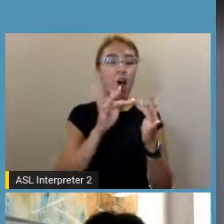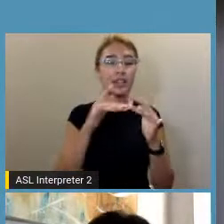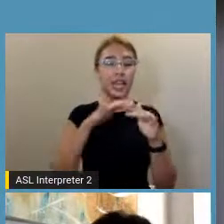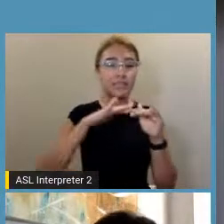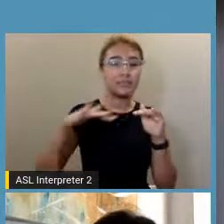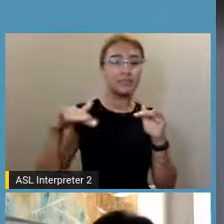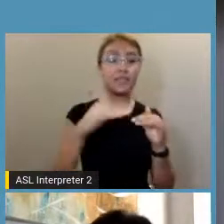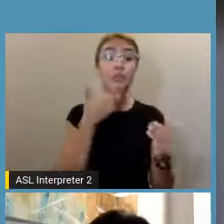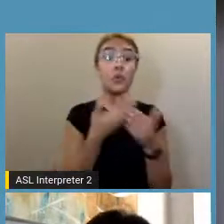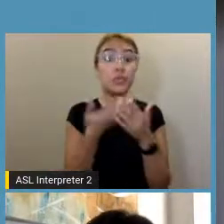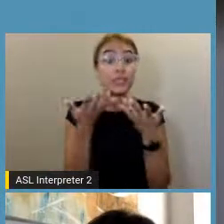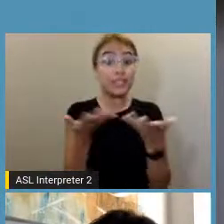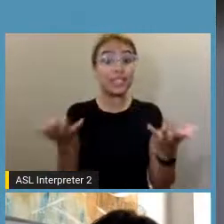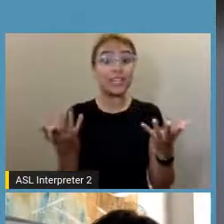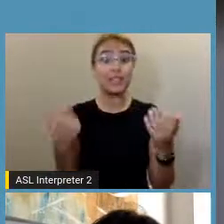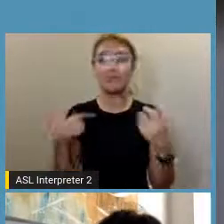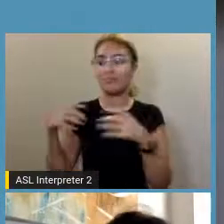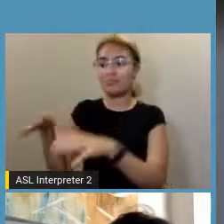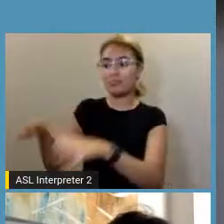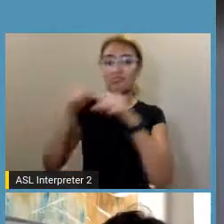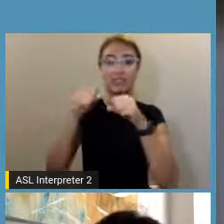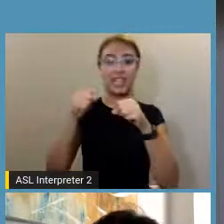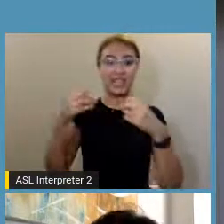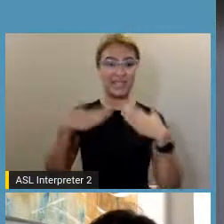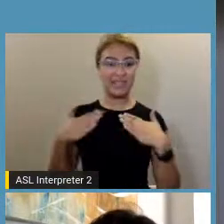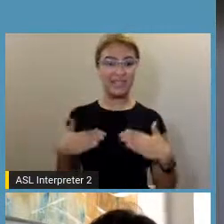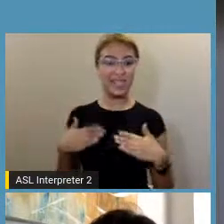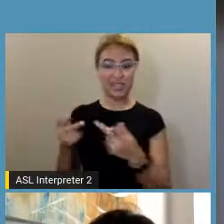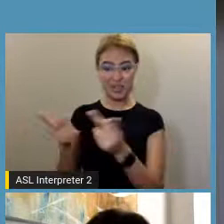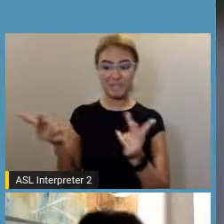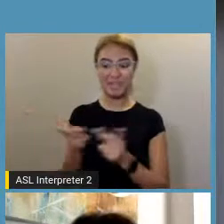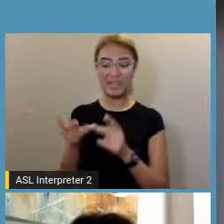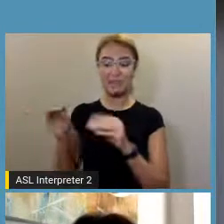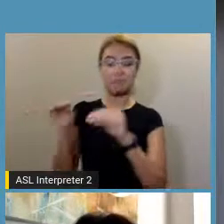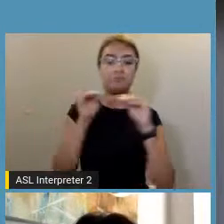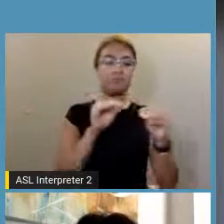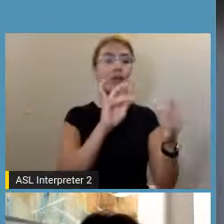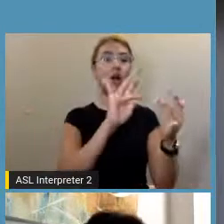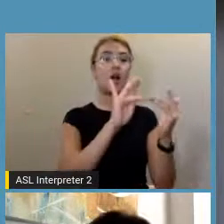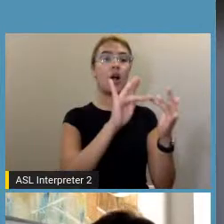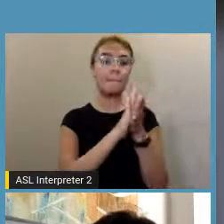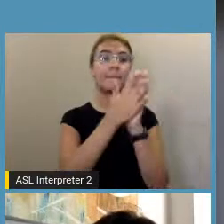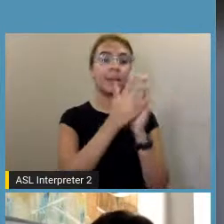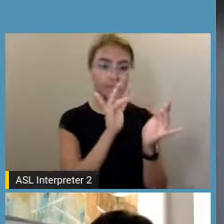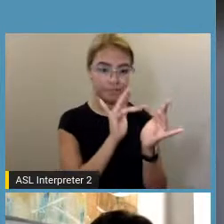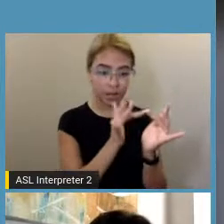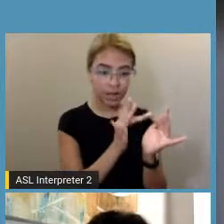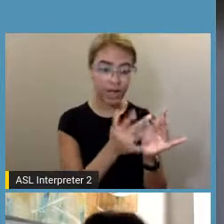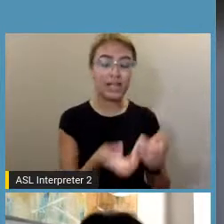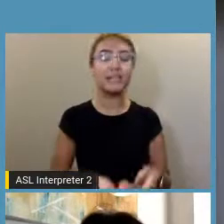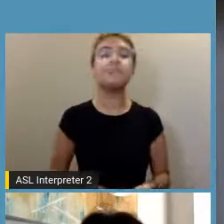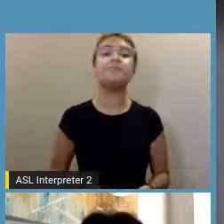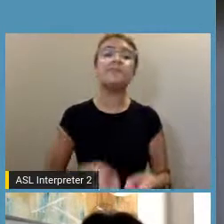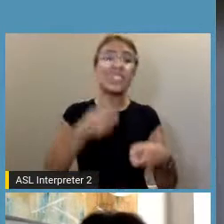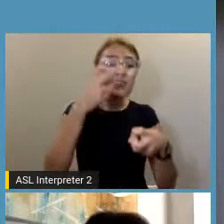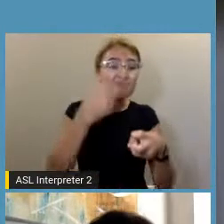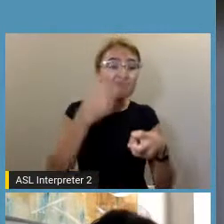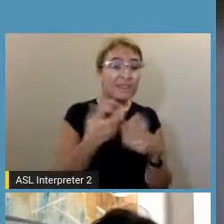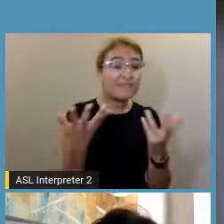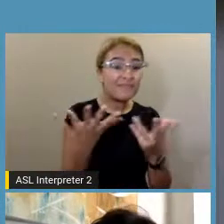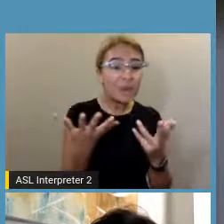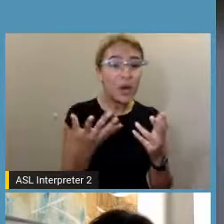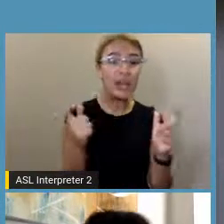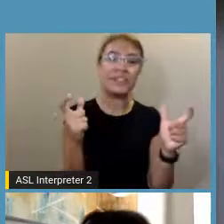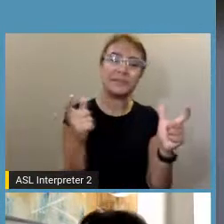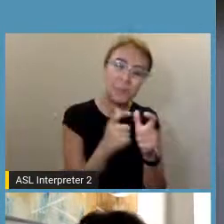this is that you literally take your physical exhibition and it can be navigated as if the person was there. The problem is it has very